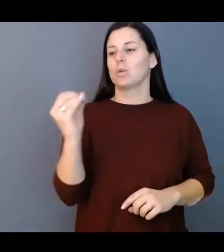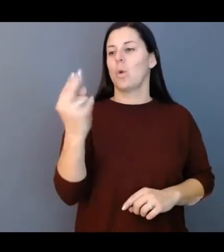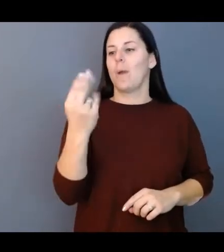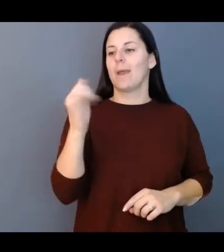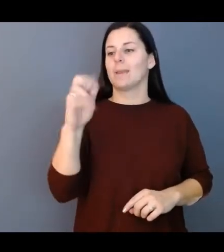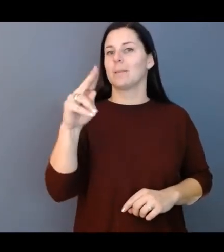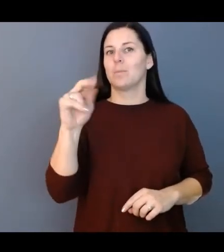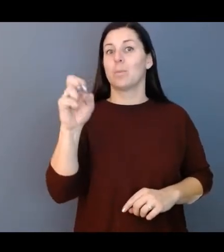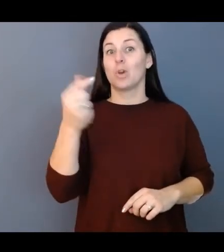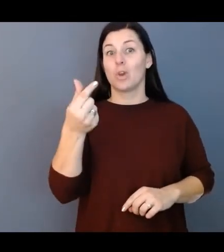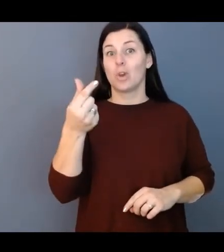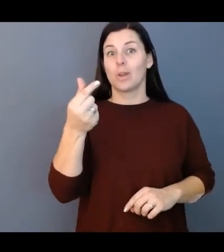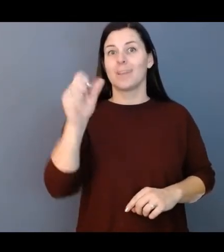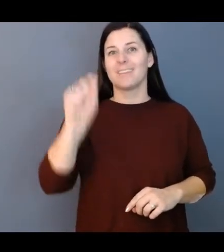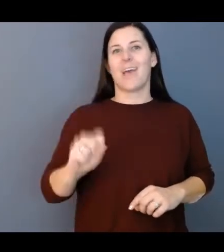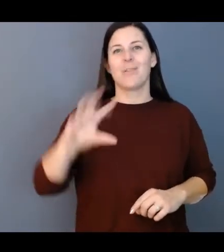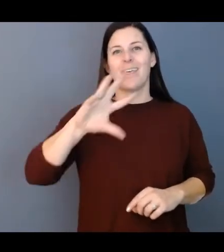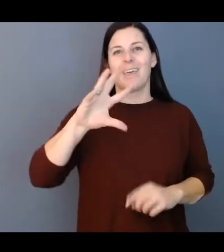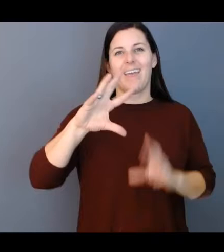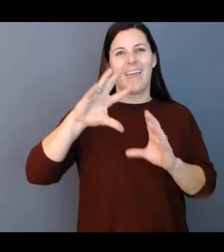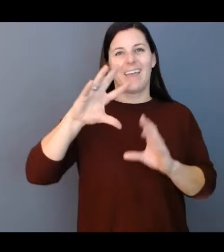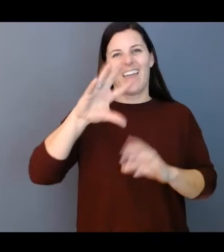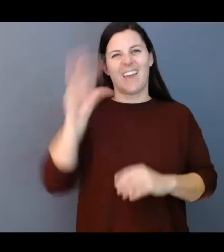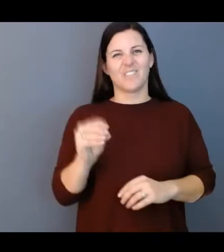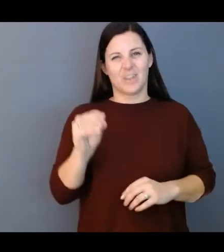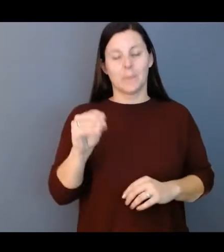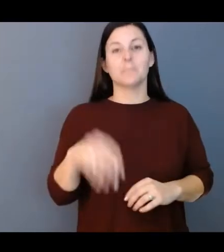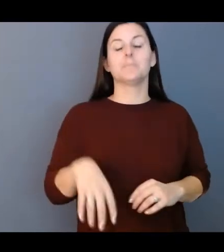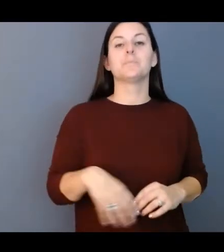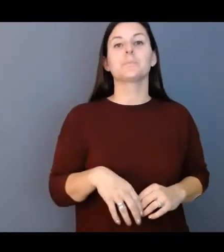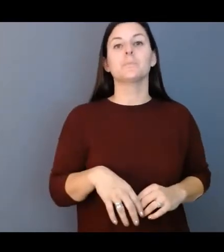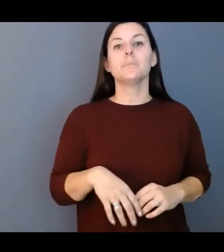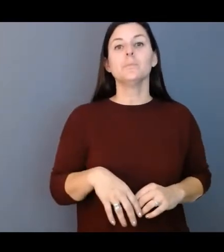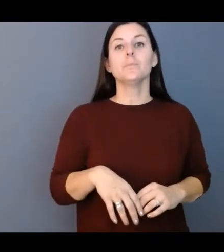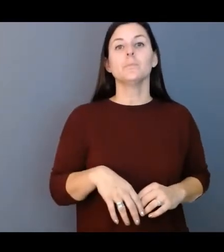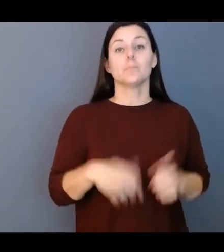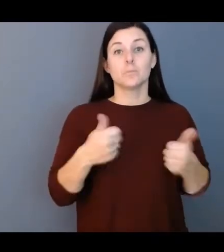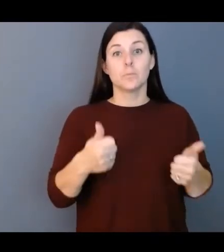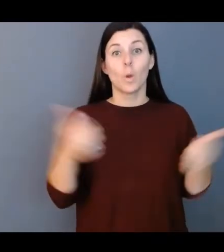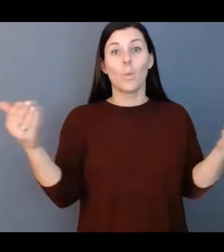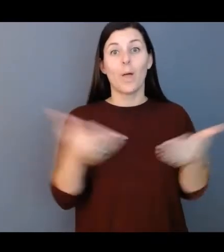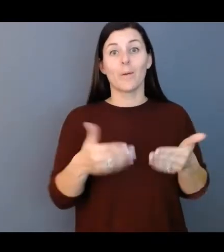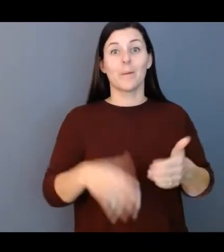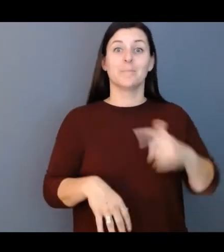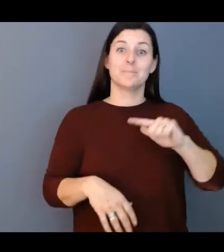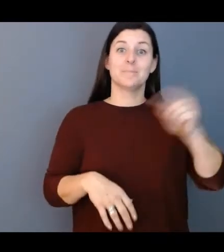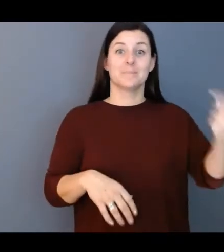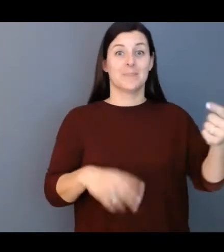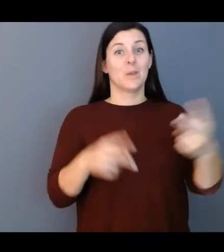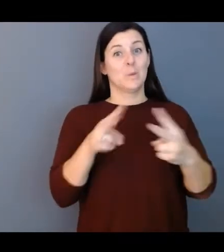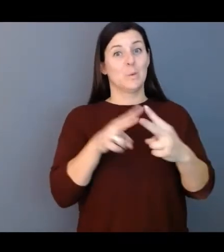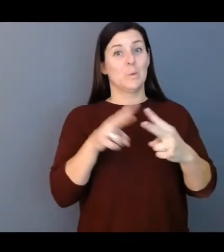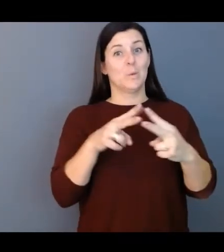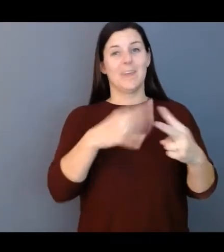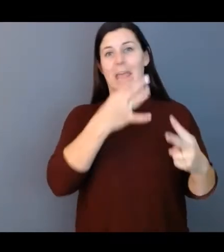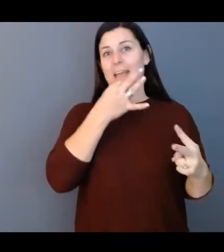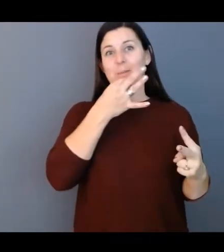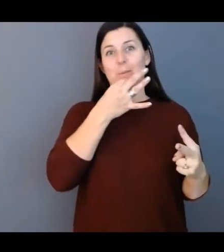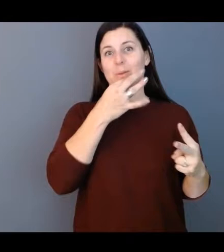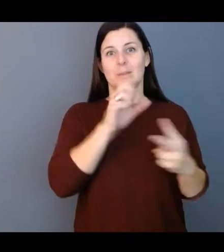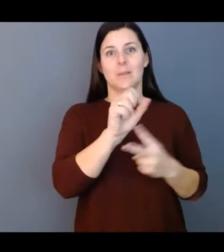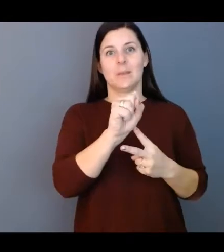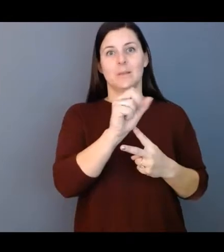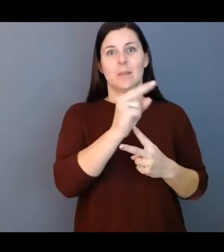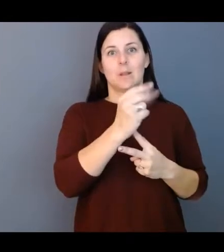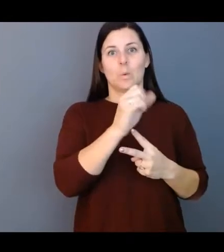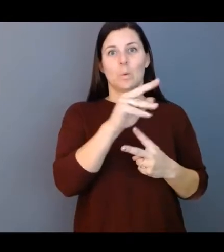all the way from Johannesburg, South Africa. Ooh, nice. Welcome, Veliswa. And we have our service experts